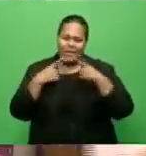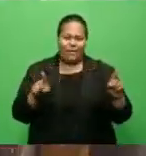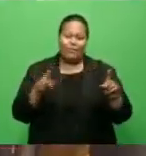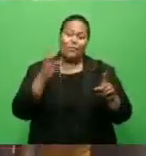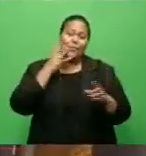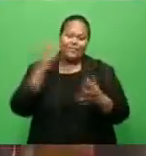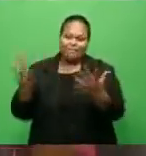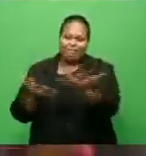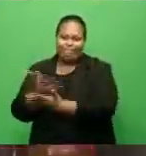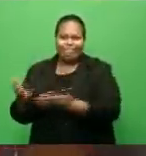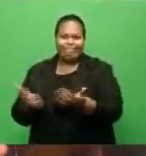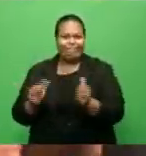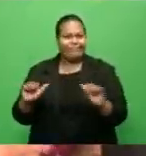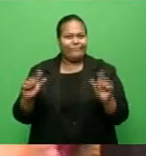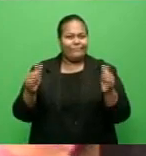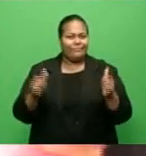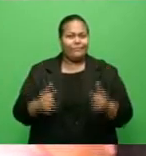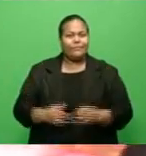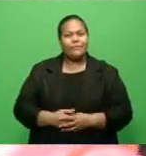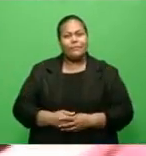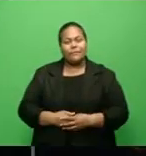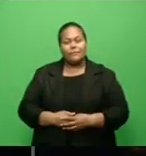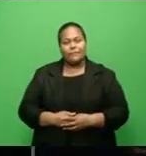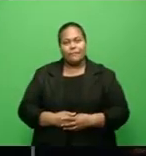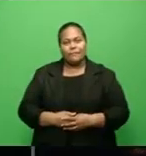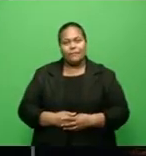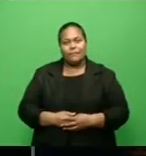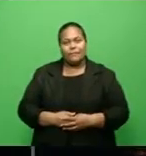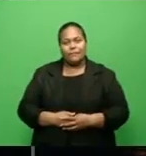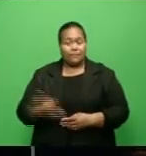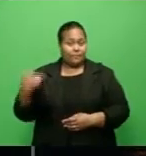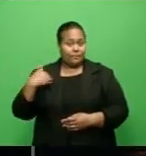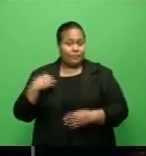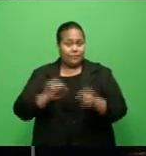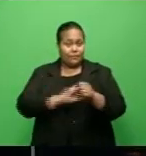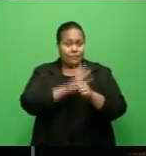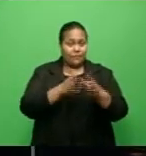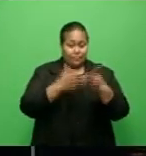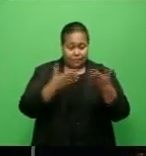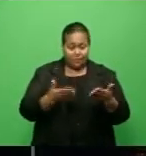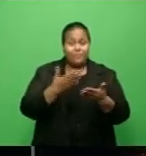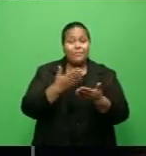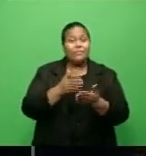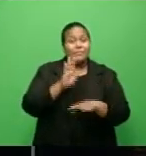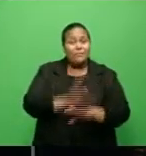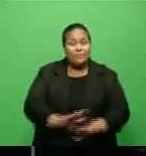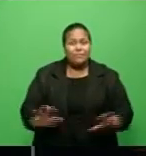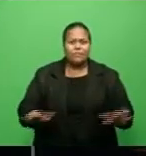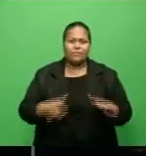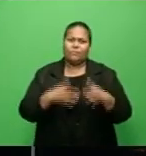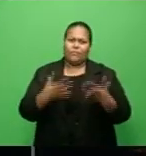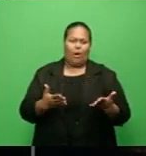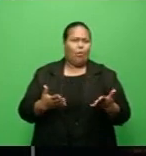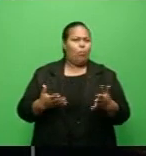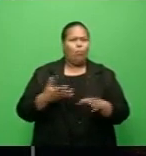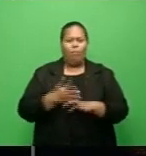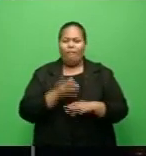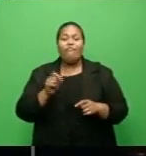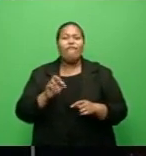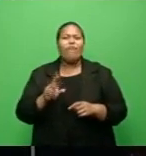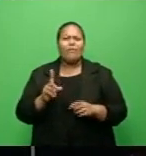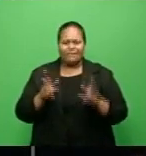consultations. Pranita Prakash, FBC News. The impact of COVID-19 on children extends far beyond the sphere of physical health.